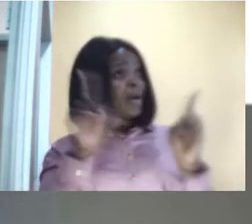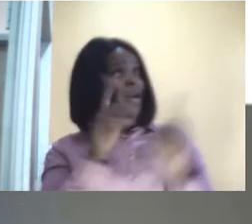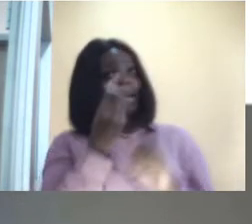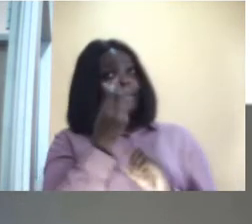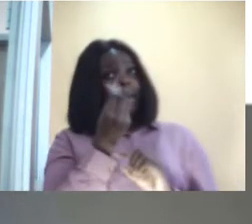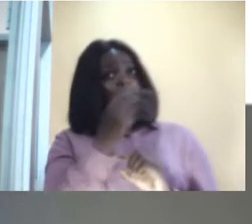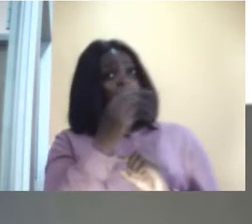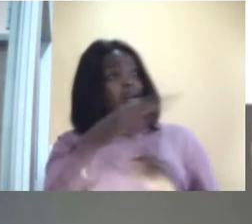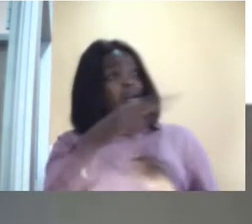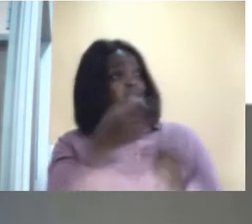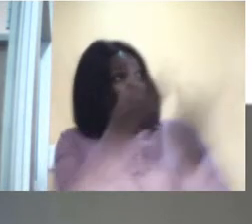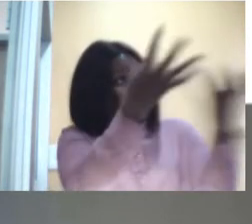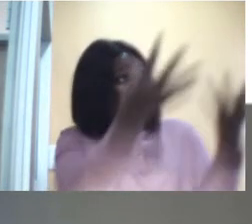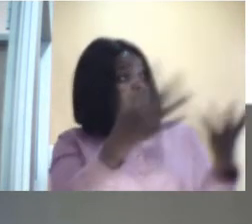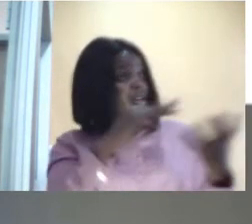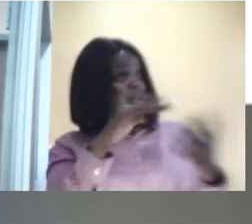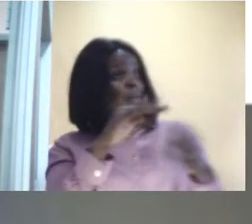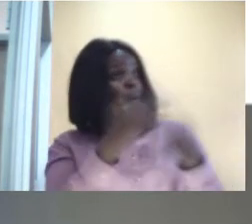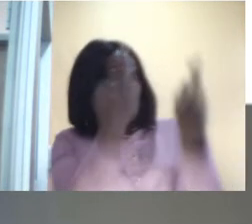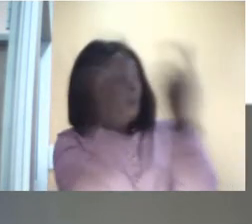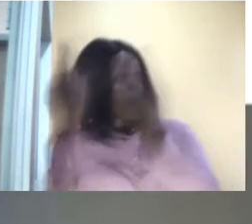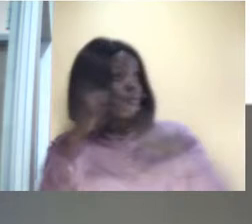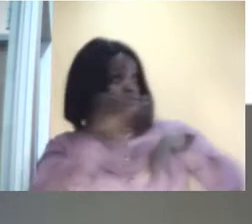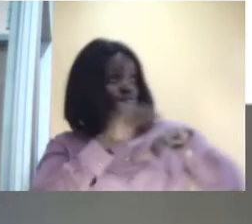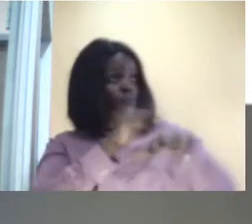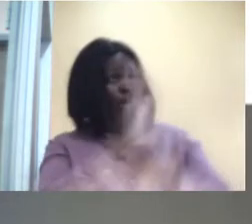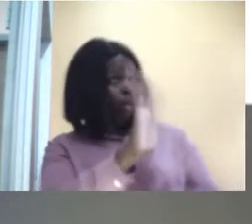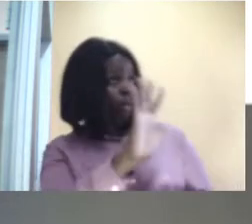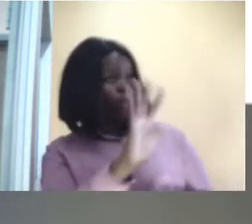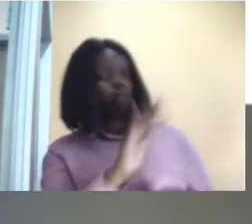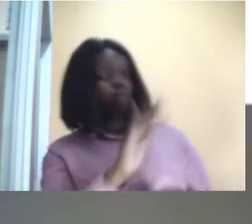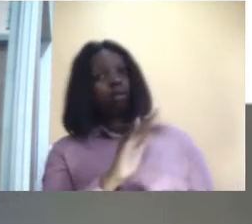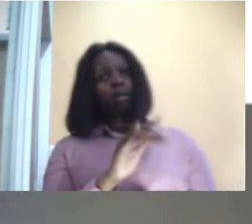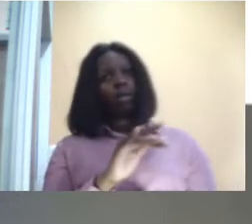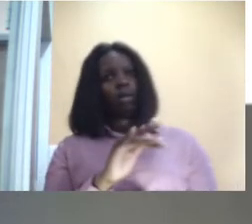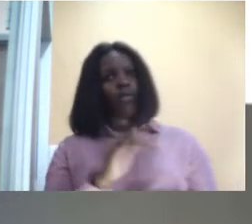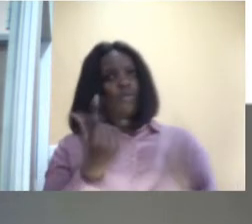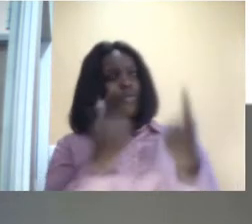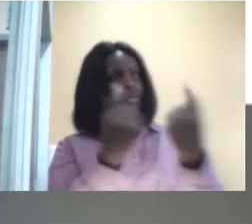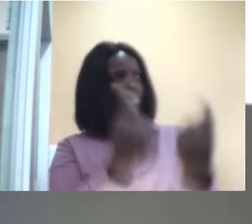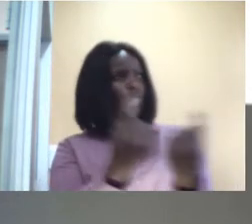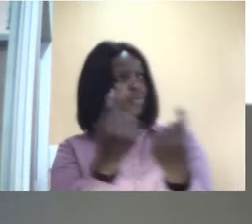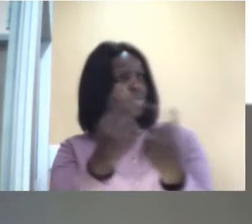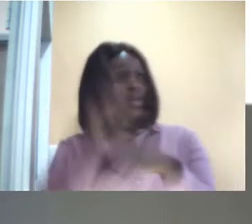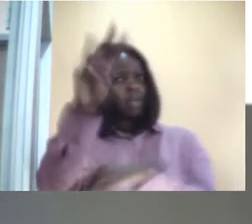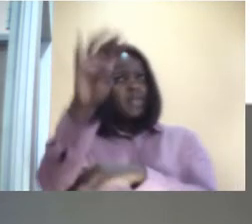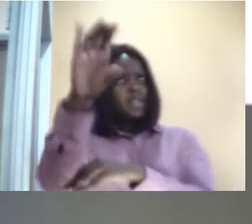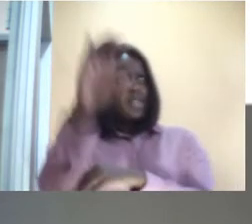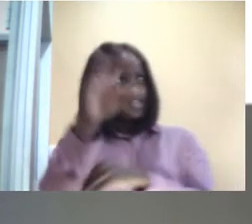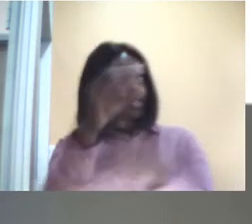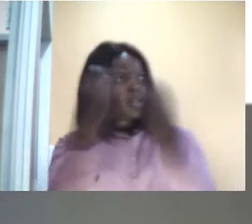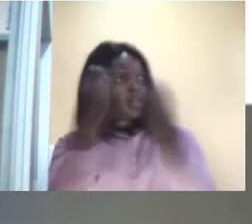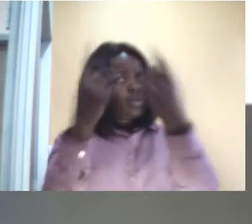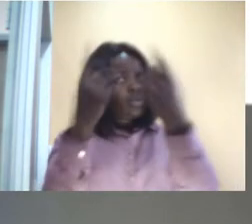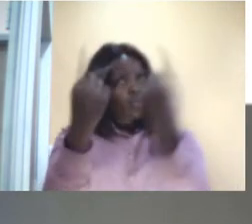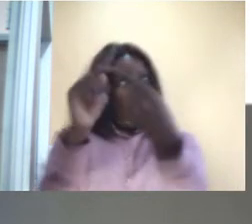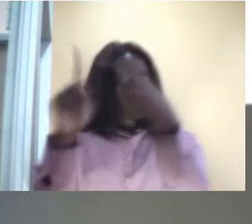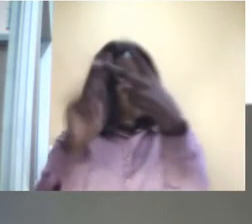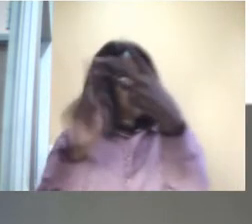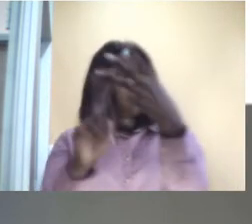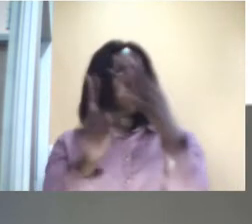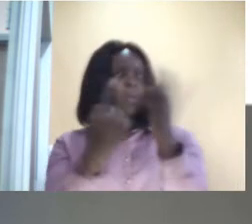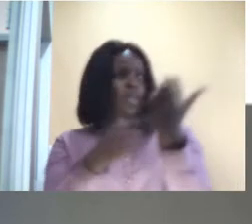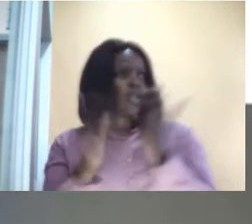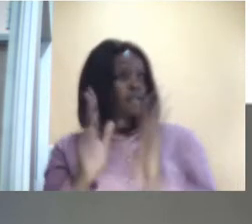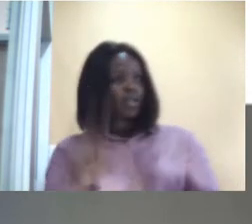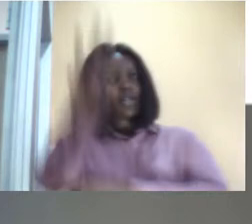given. I hope that you don't get in trouble as well for giving the NEC a list of things to do, which was discussed.